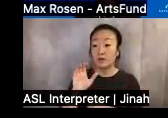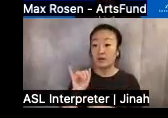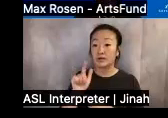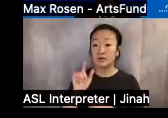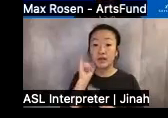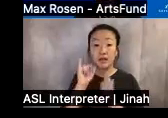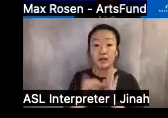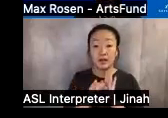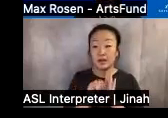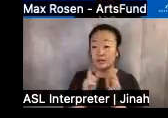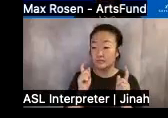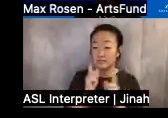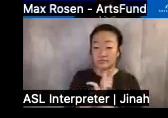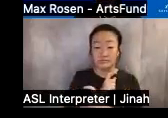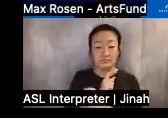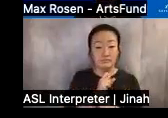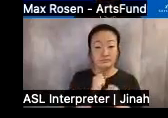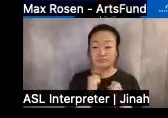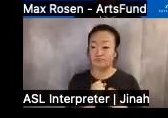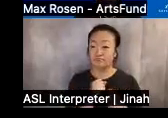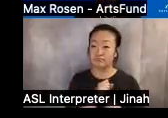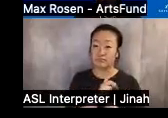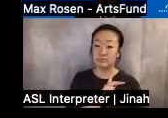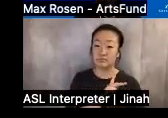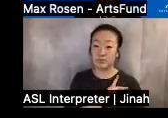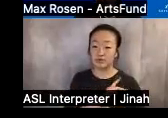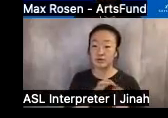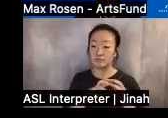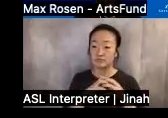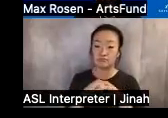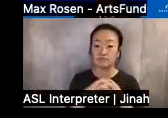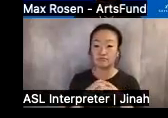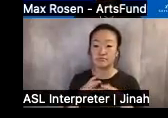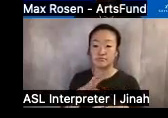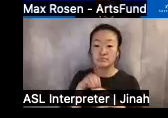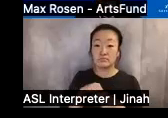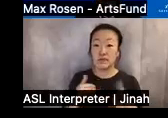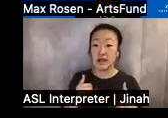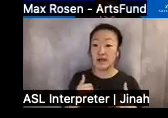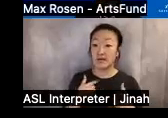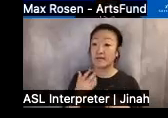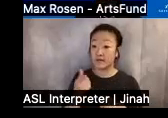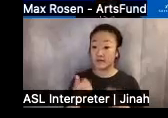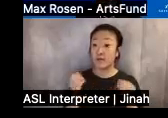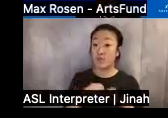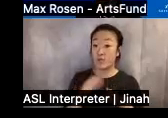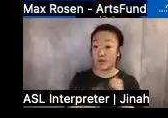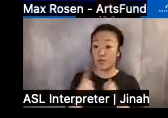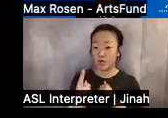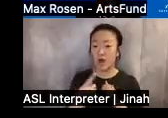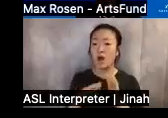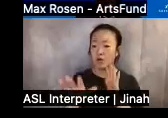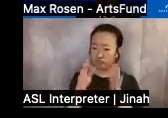complex, deeply personal, and intersecting. If more than one identity applies, we encourage you to select 2 or